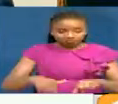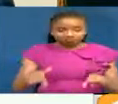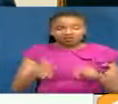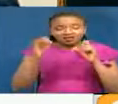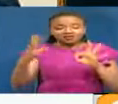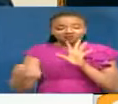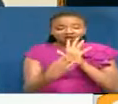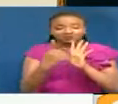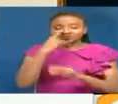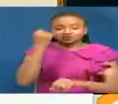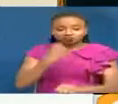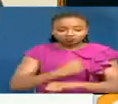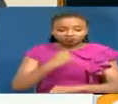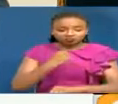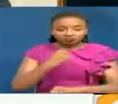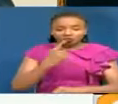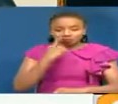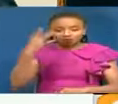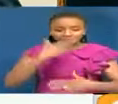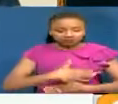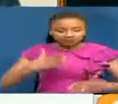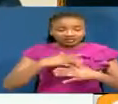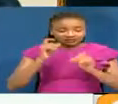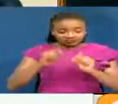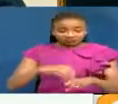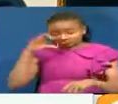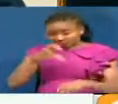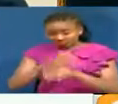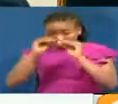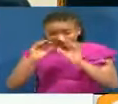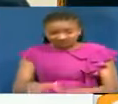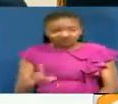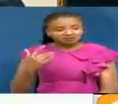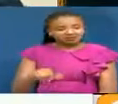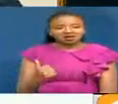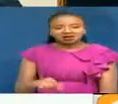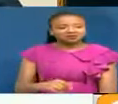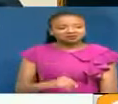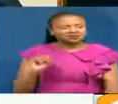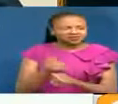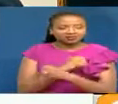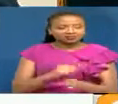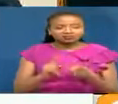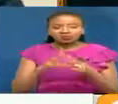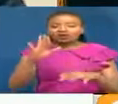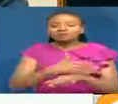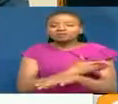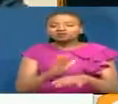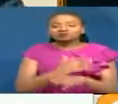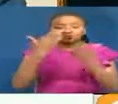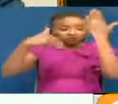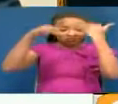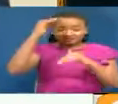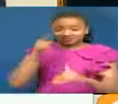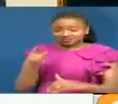for home science, you will not get a teacher. You will have to get a graduate who is yet to be registered. Who is going to teach music? Universities have